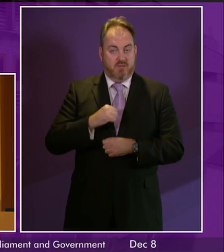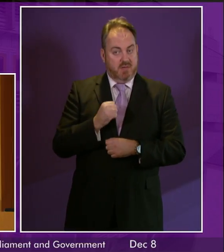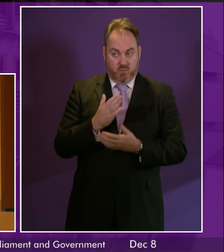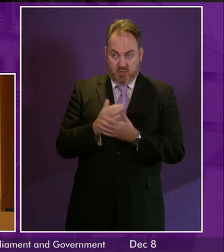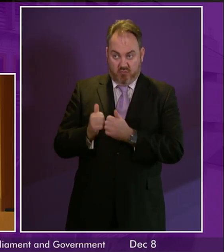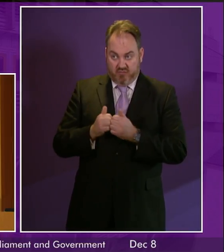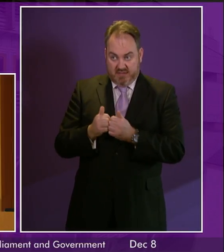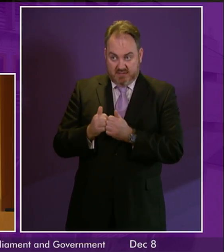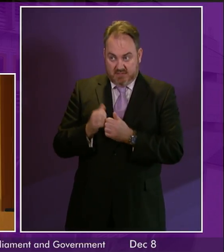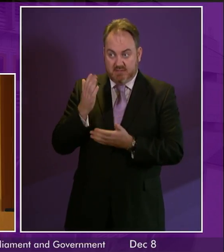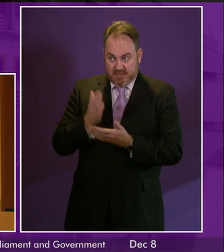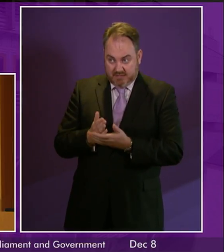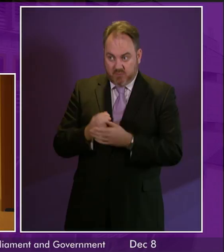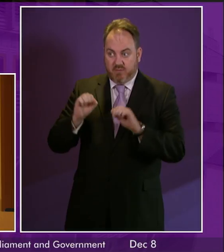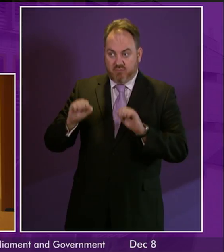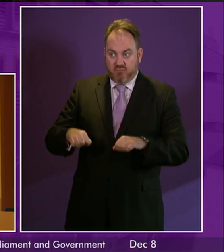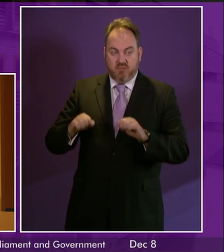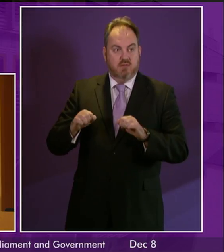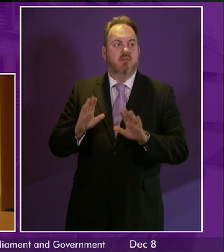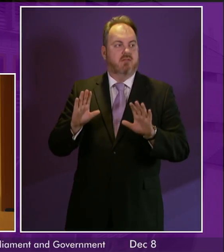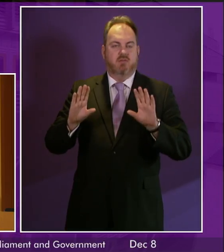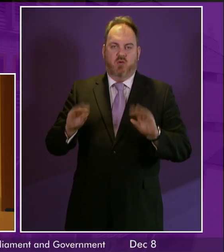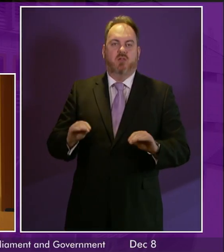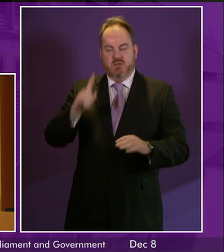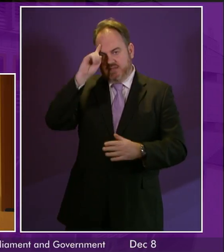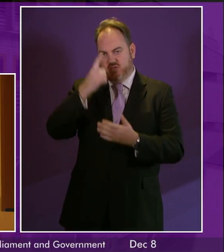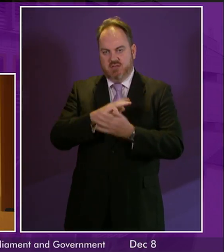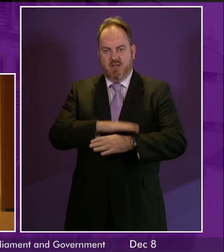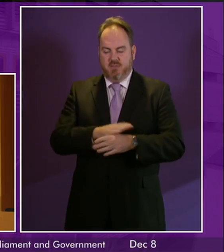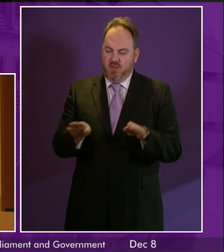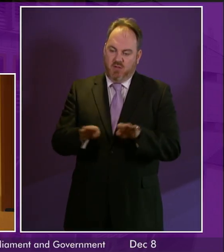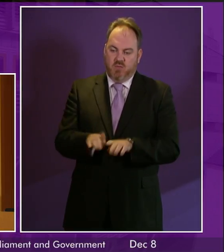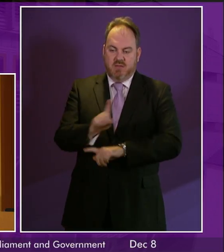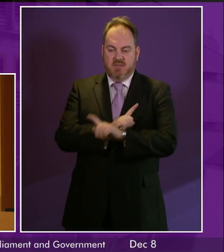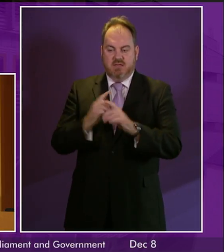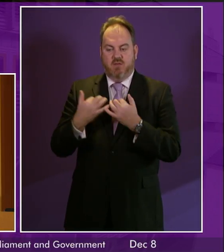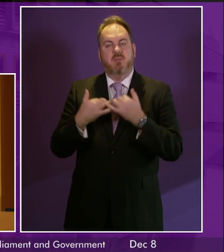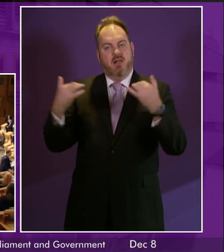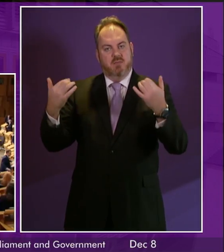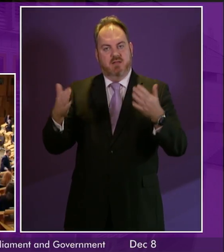Yes. We are agreed. That concludes decision time. I close this meeting of Parliament.